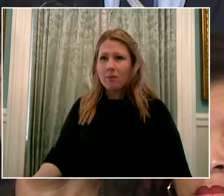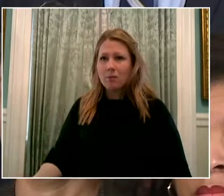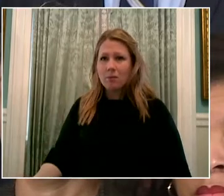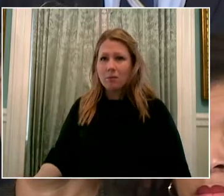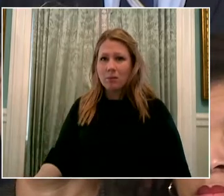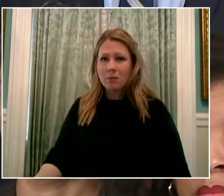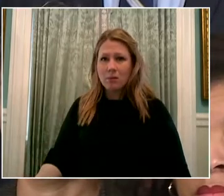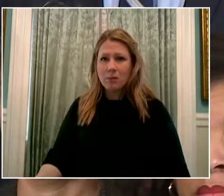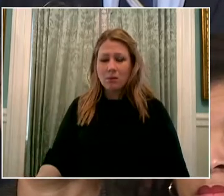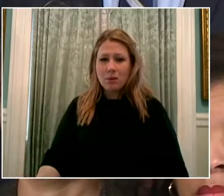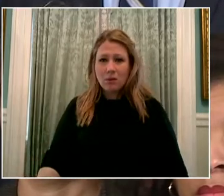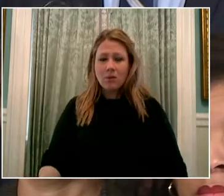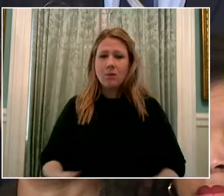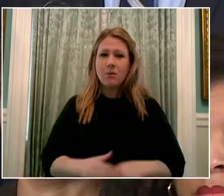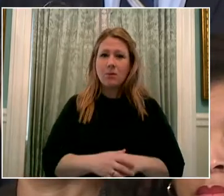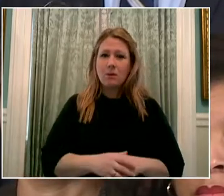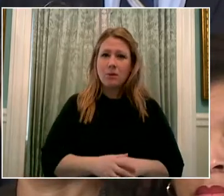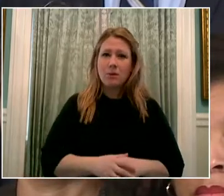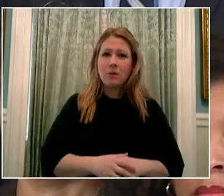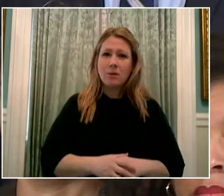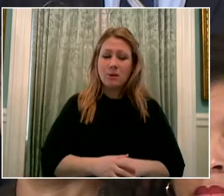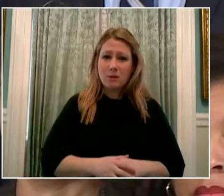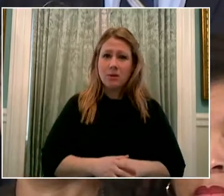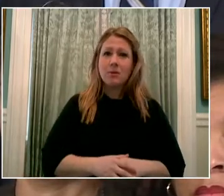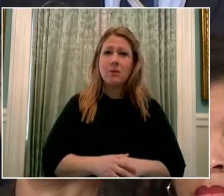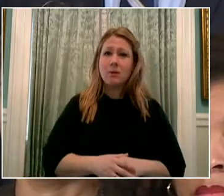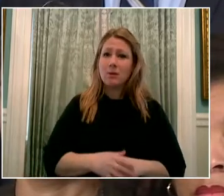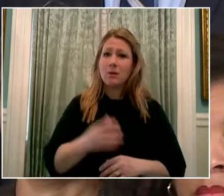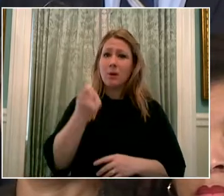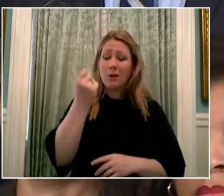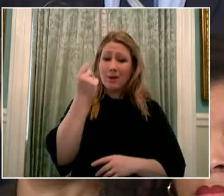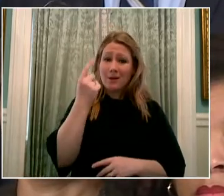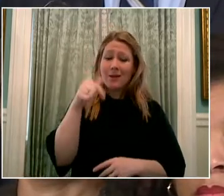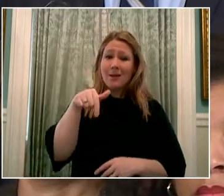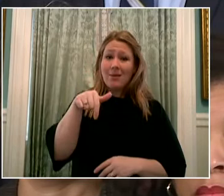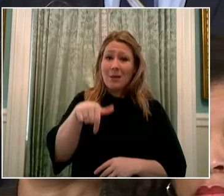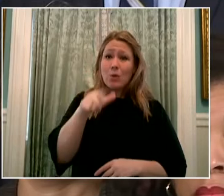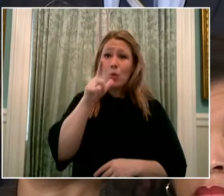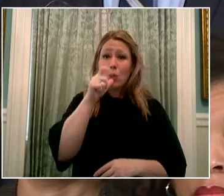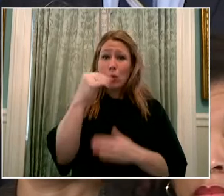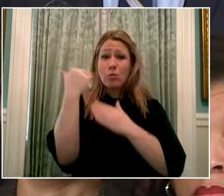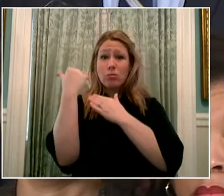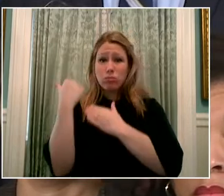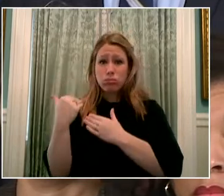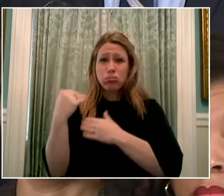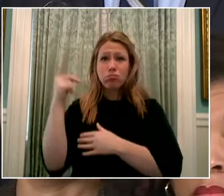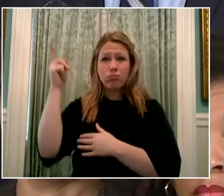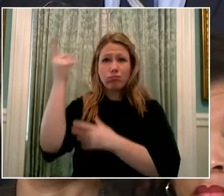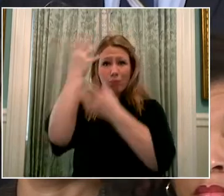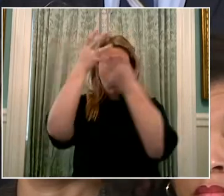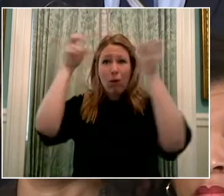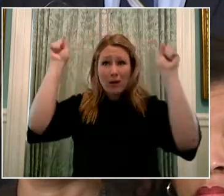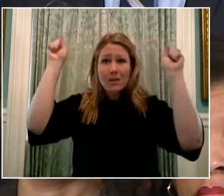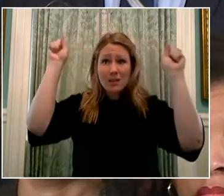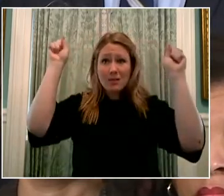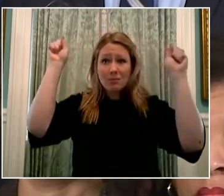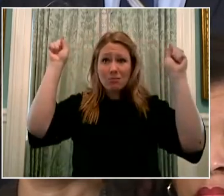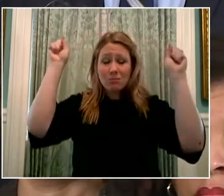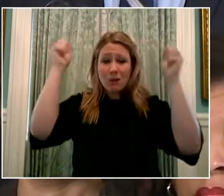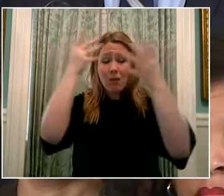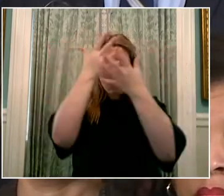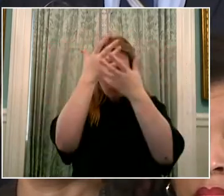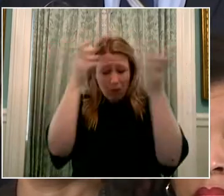things we can do. This is in the lap of the President of the United States. The President of the United